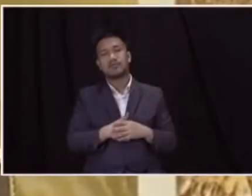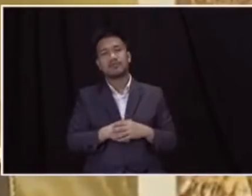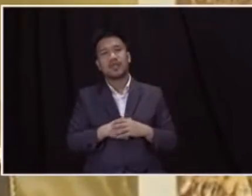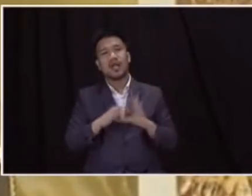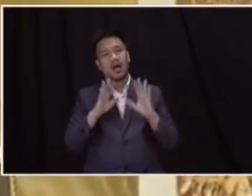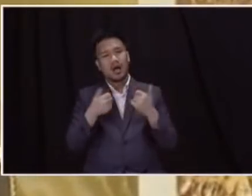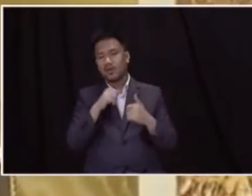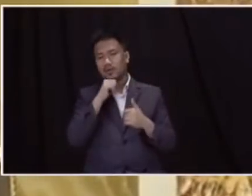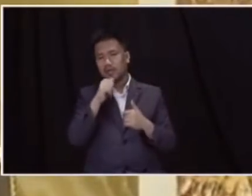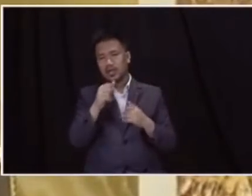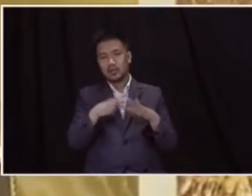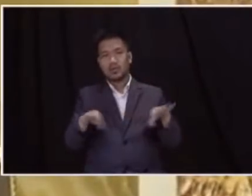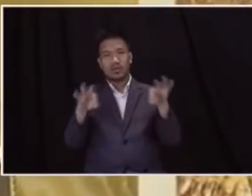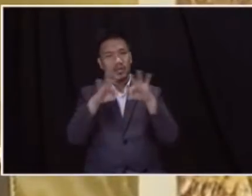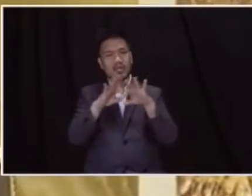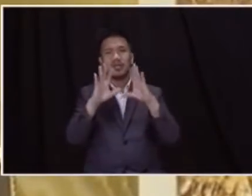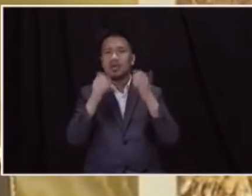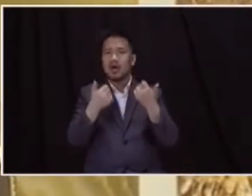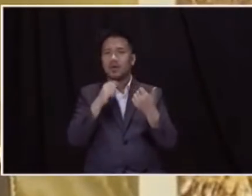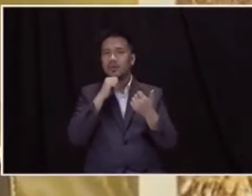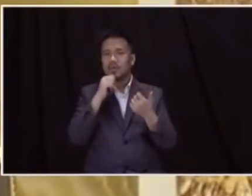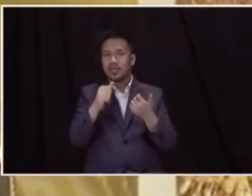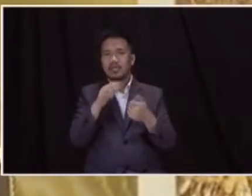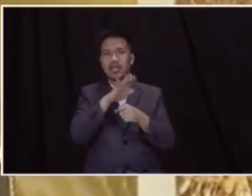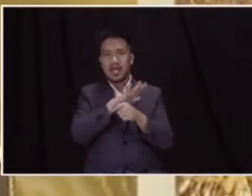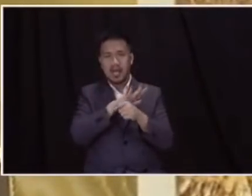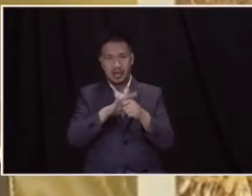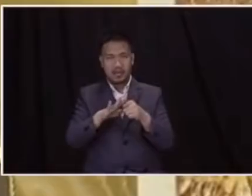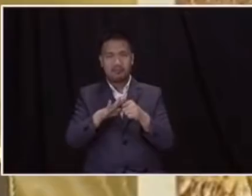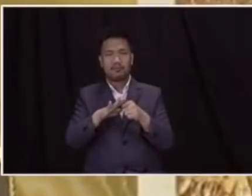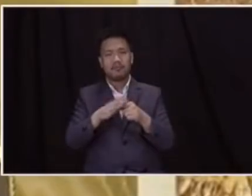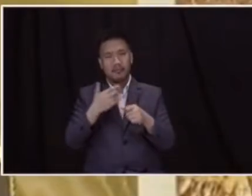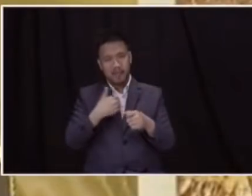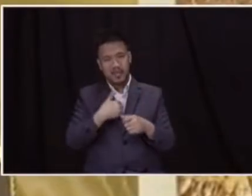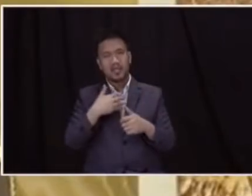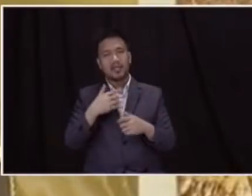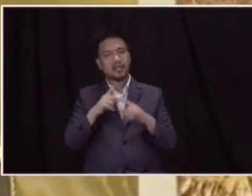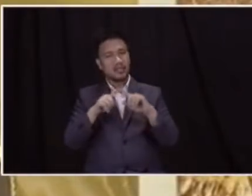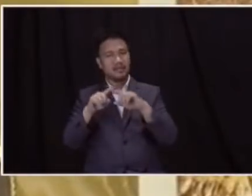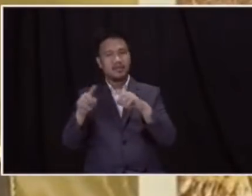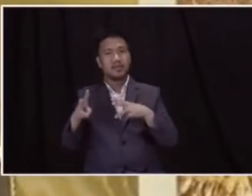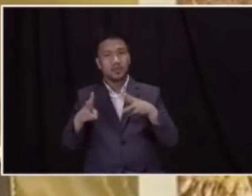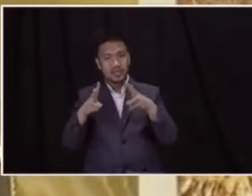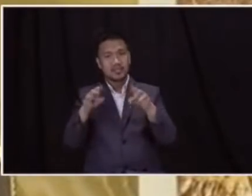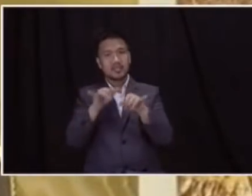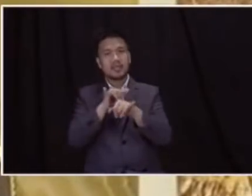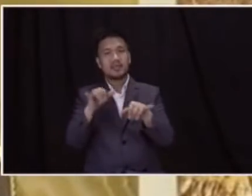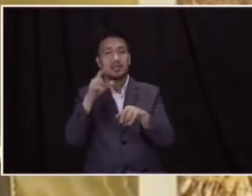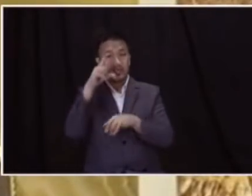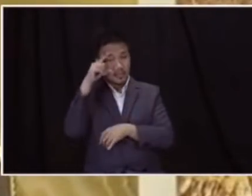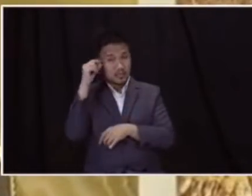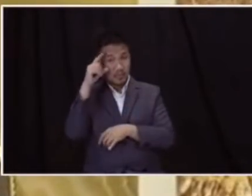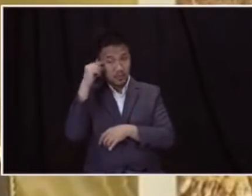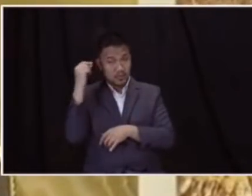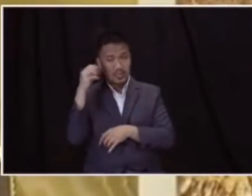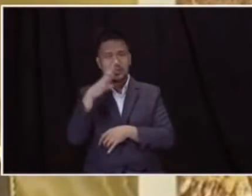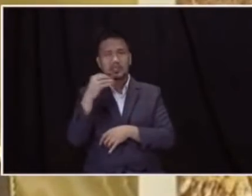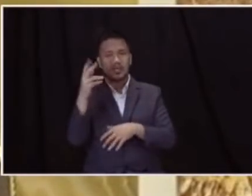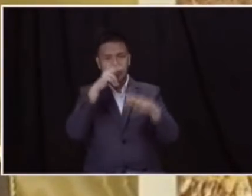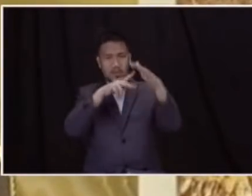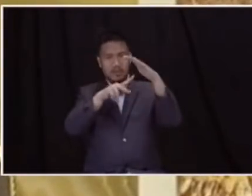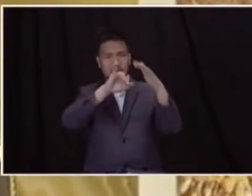how unworthy and inadequate I am in many ways. Like Moses and the prophet